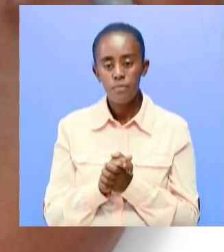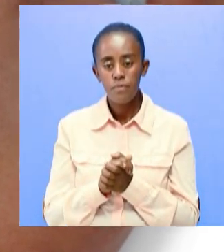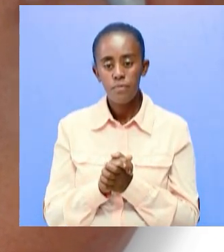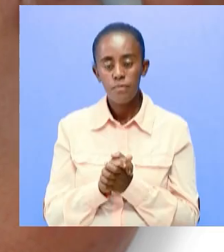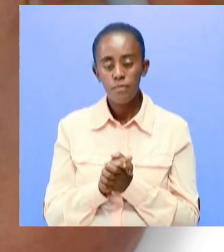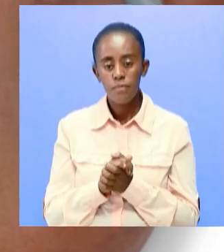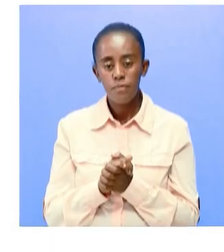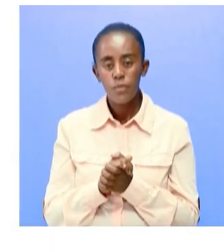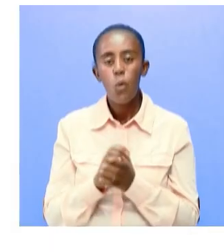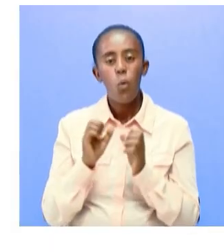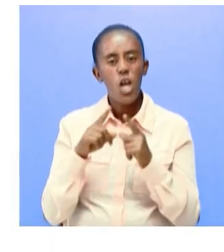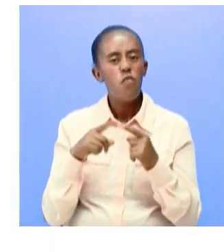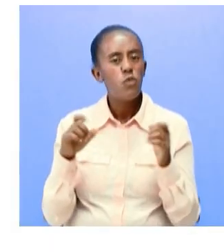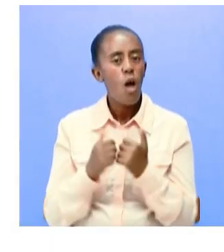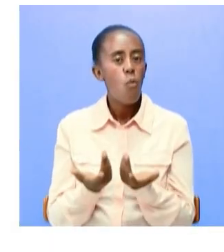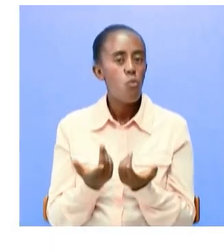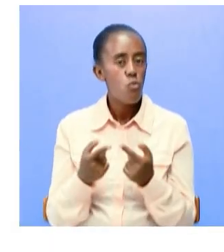What about if you are refusing?